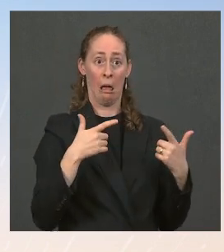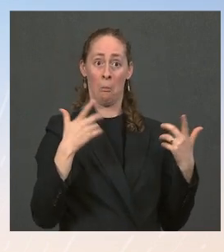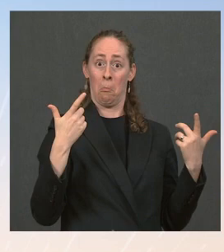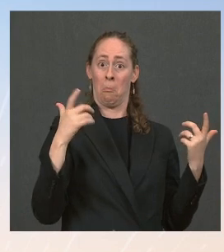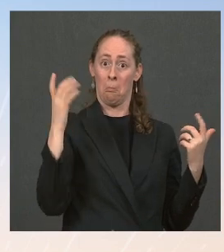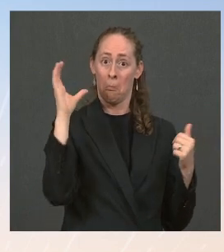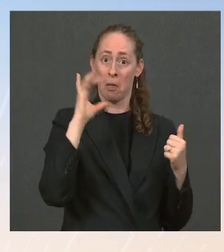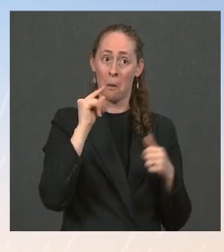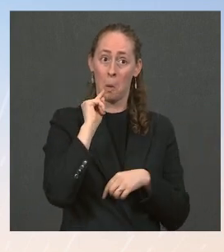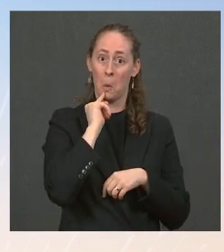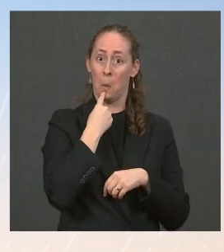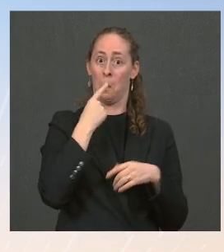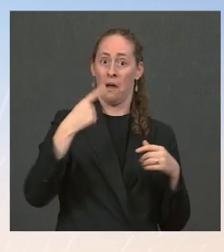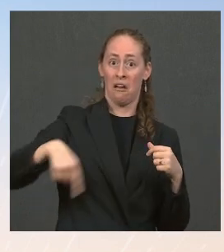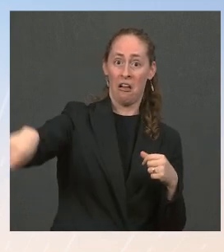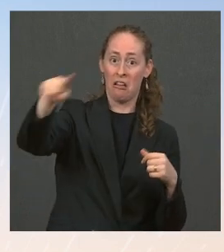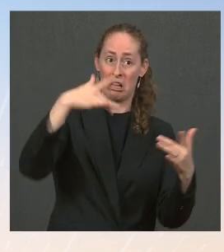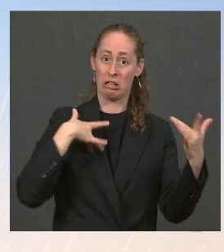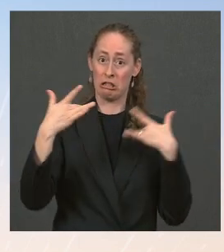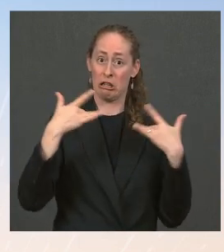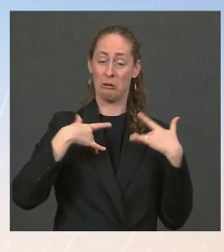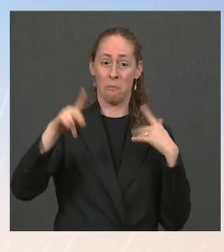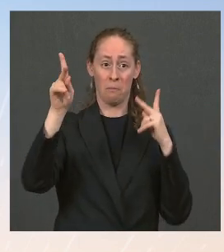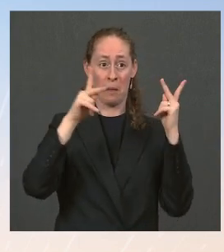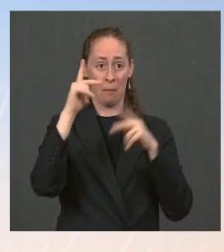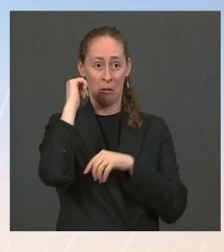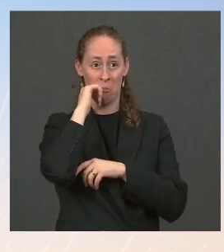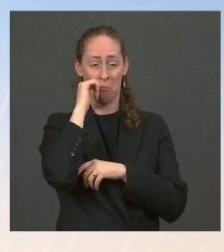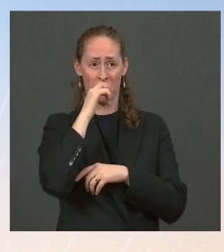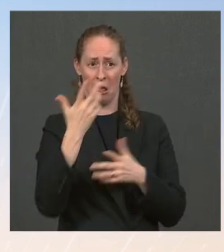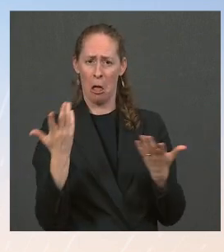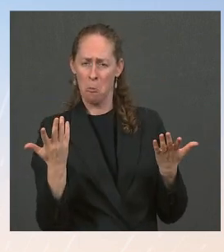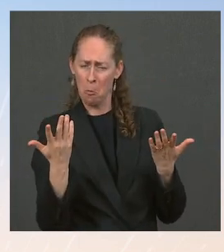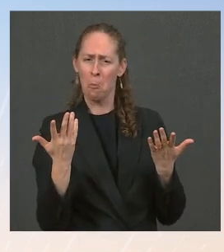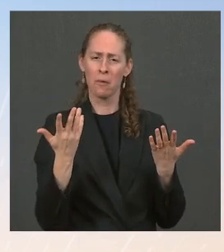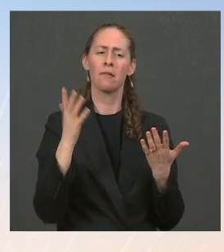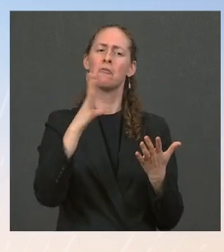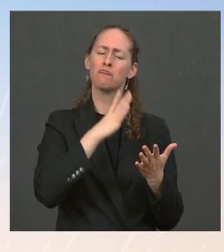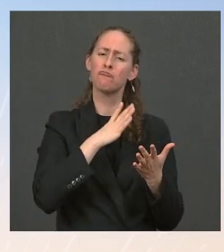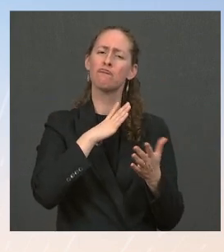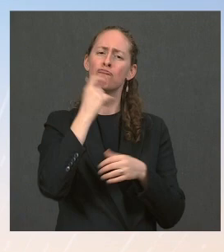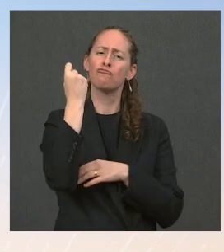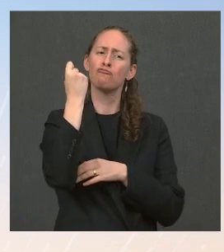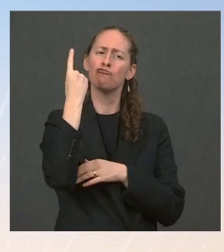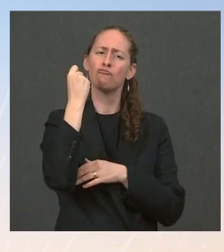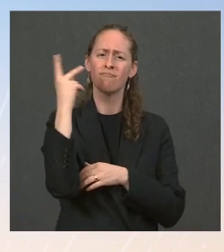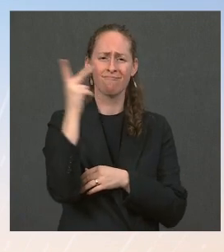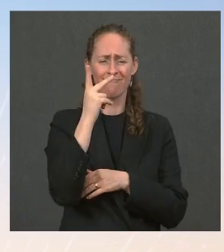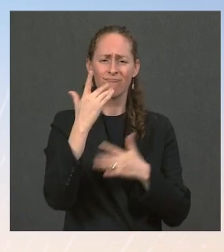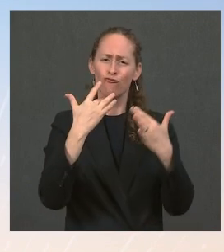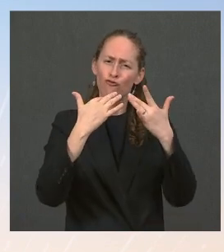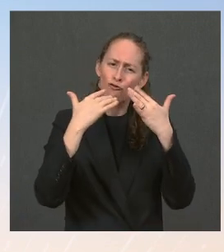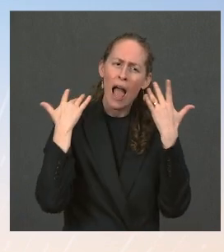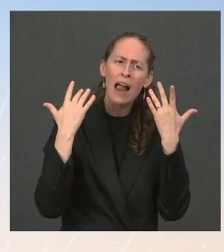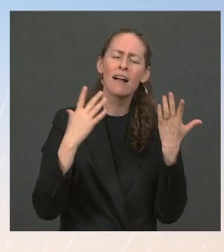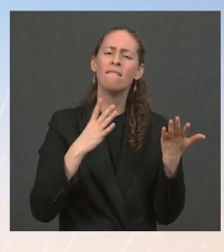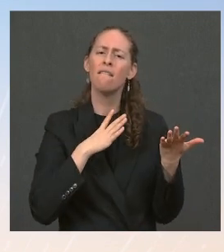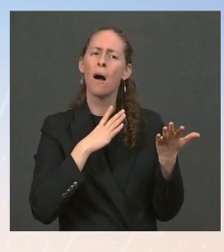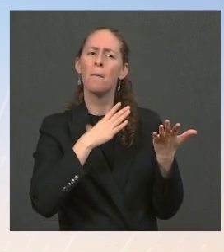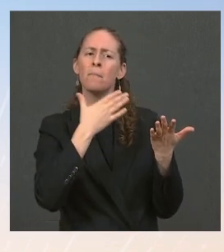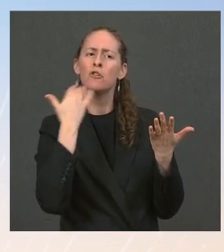But anyone who's concerned about our relationship with France can rest assured that they had a friendly phone call and we have a path forward. Hold on the